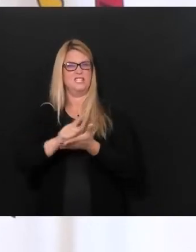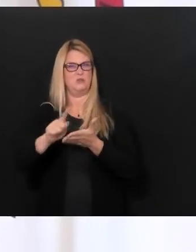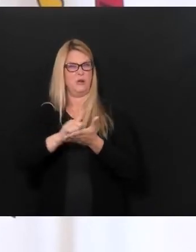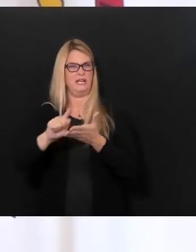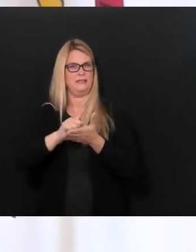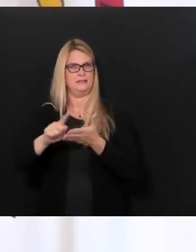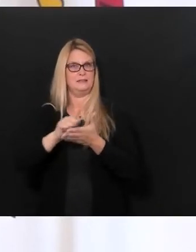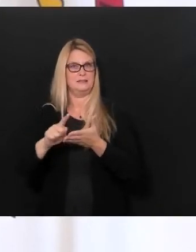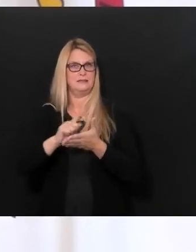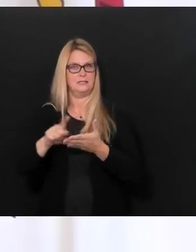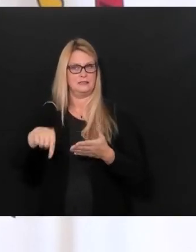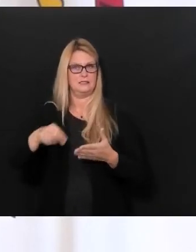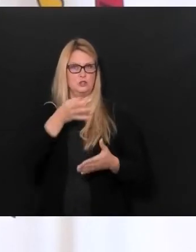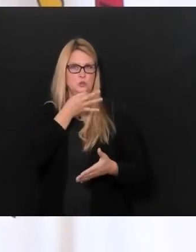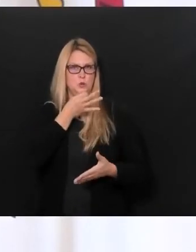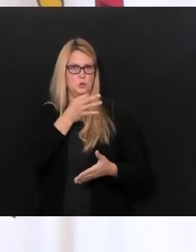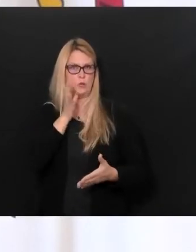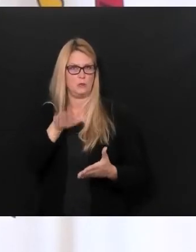week.